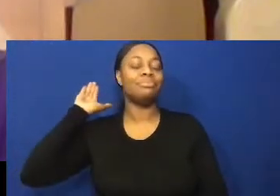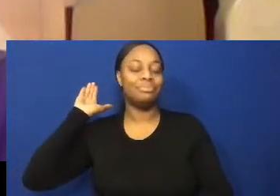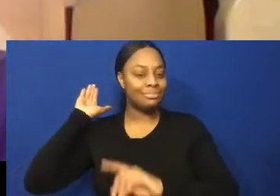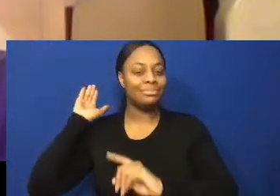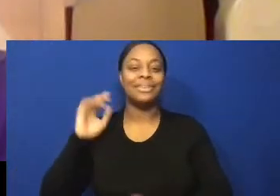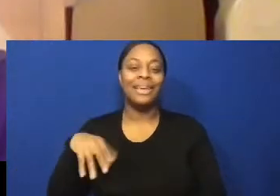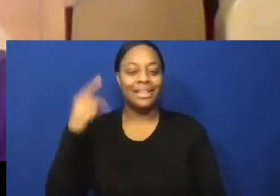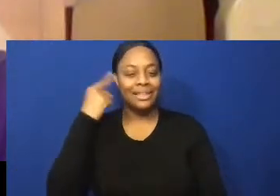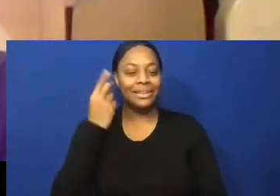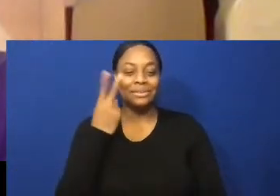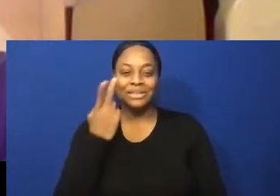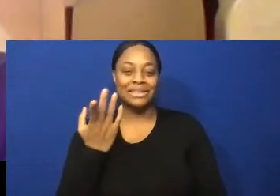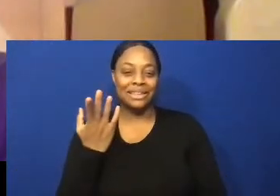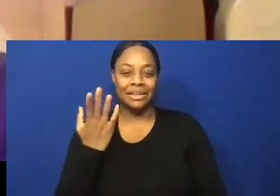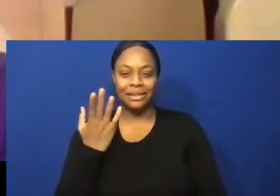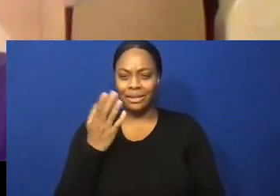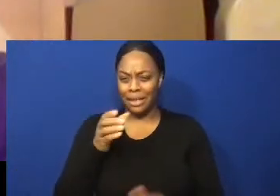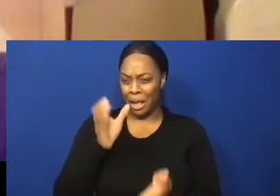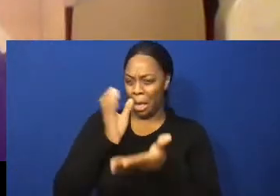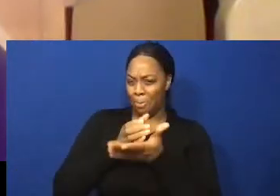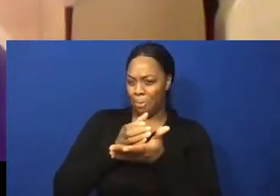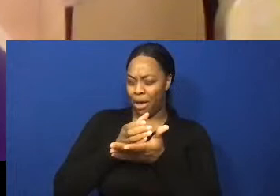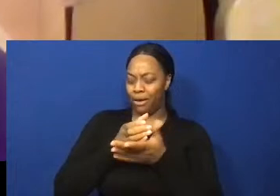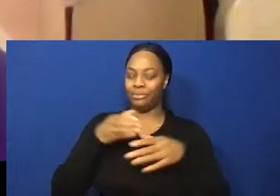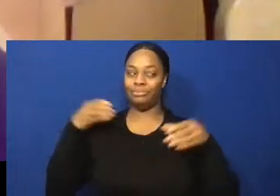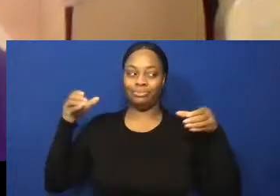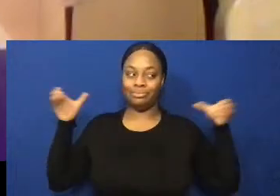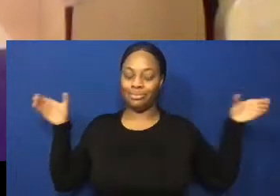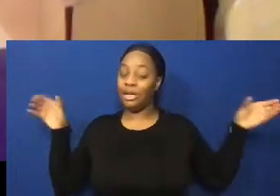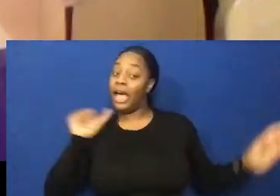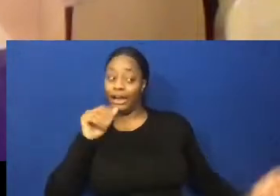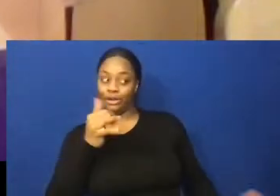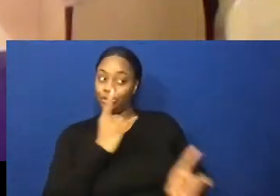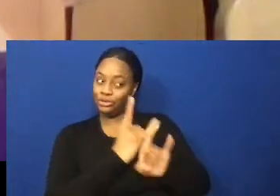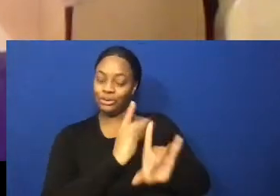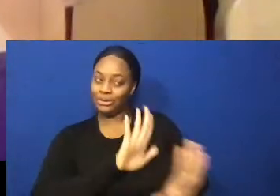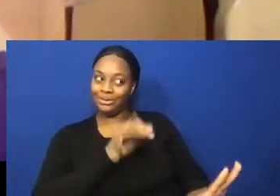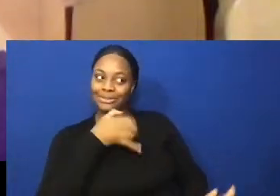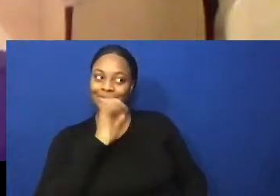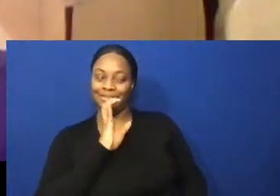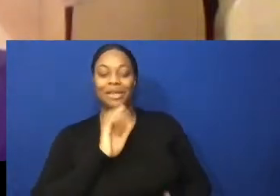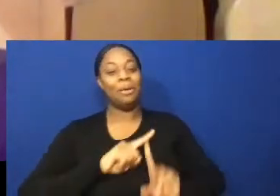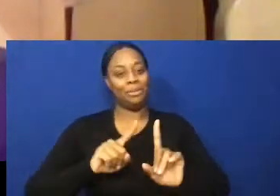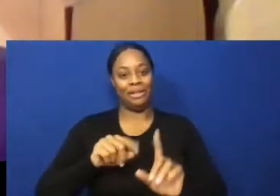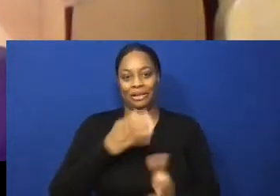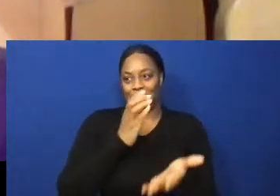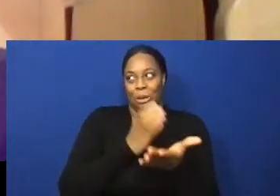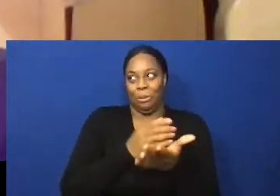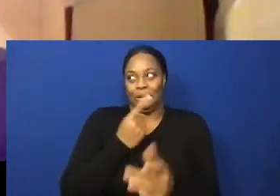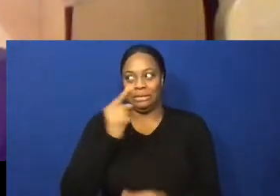I'm seeing a bottle of something, which I don't drink, but there's a bottle of something there.